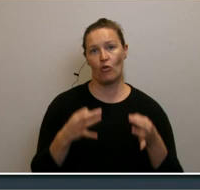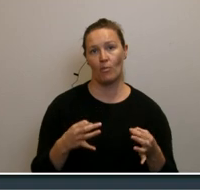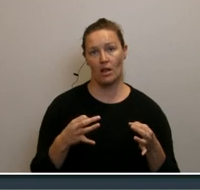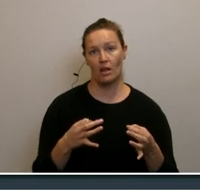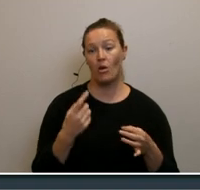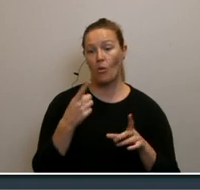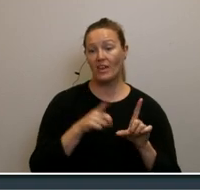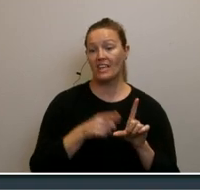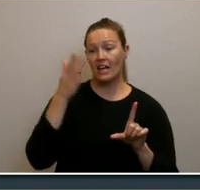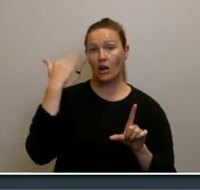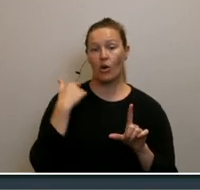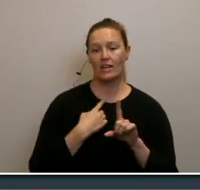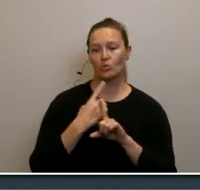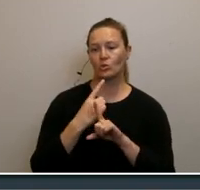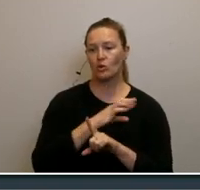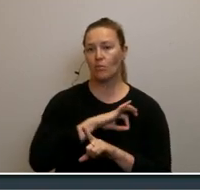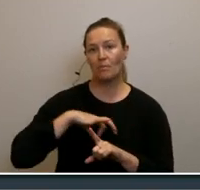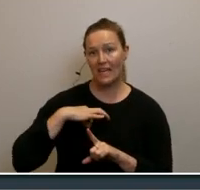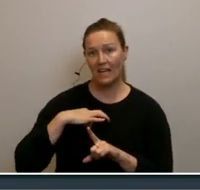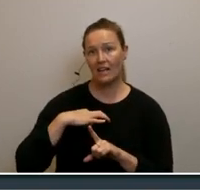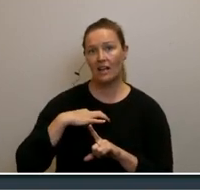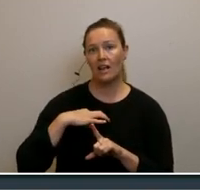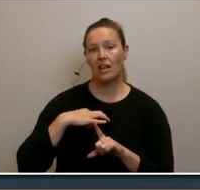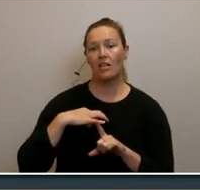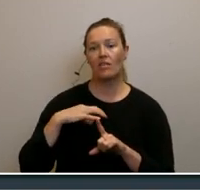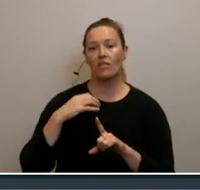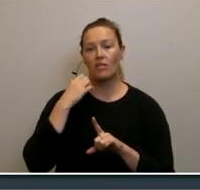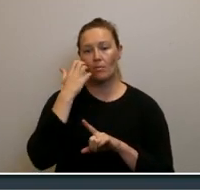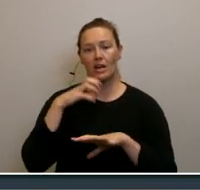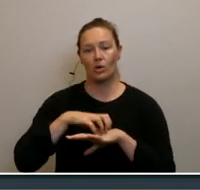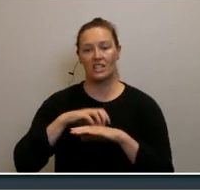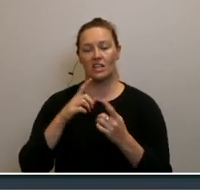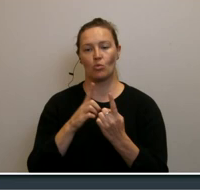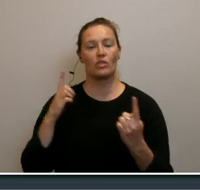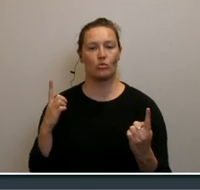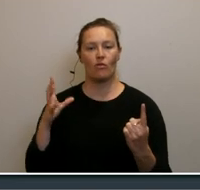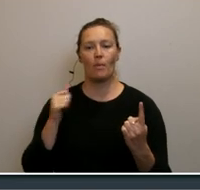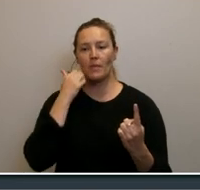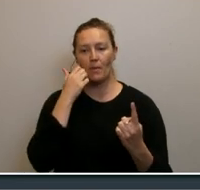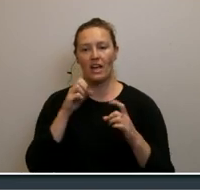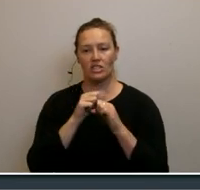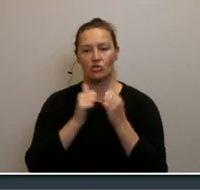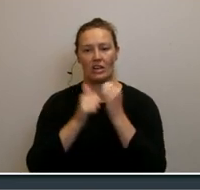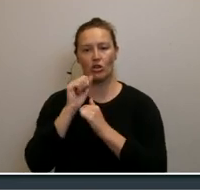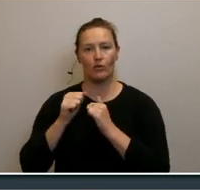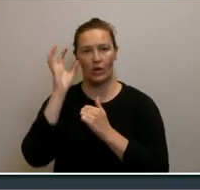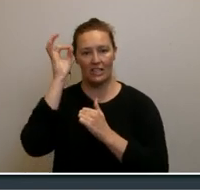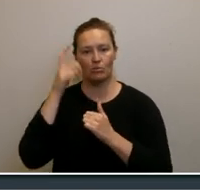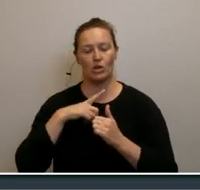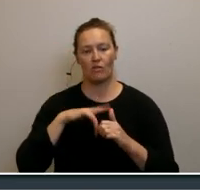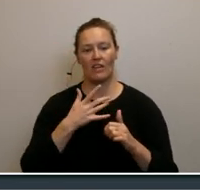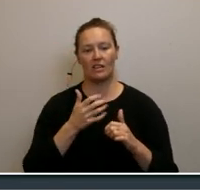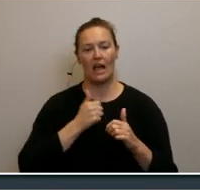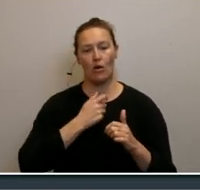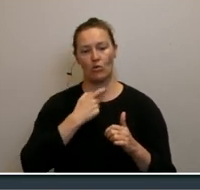12 months ago, after speaking with the Mayor, the Tai Whenua withdrew from the Māori Committee structure of your council, as we saw the relegation